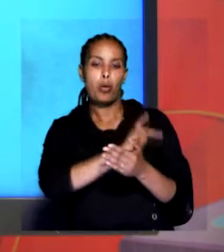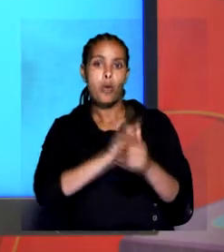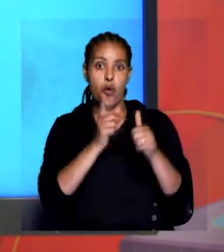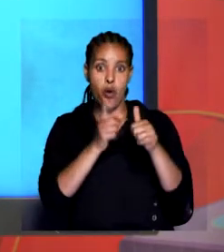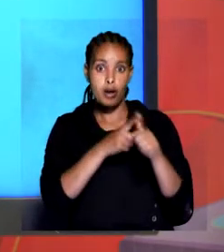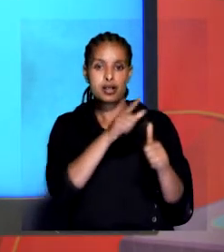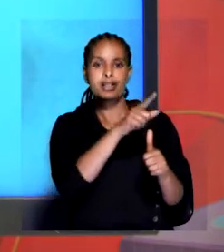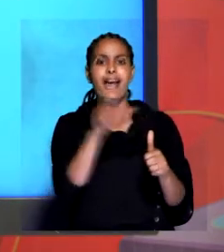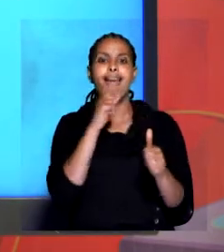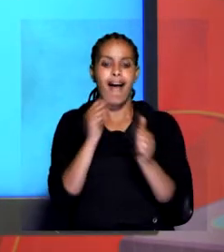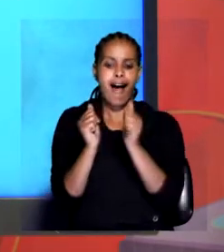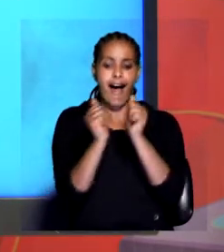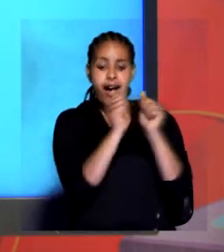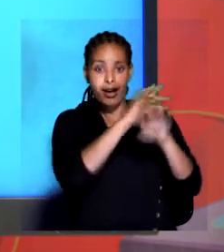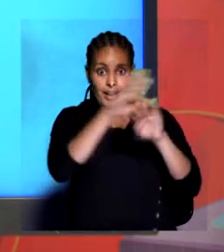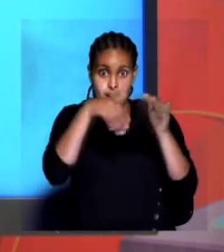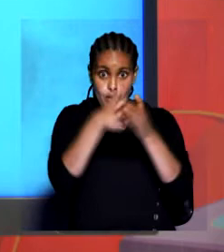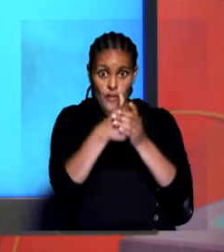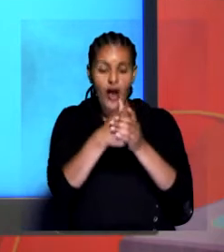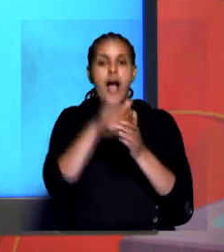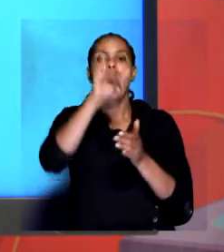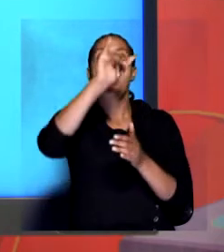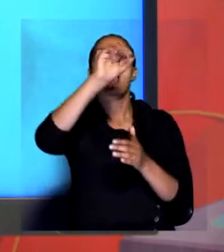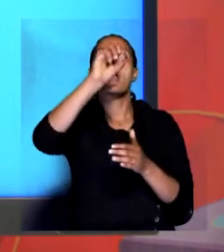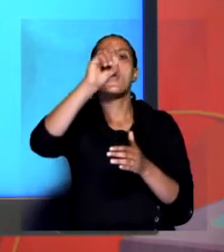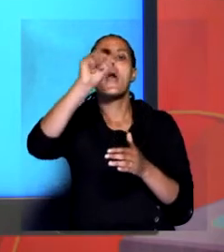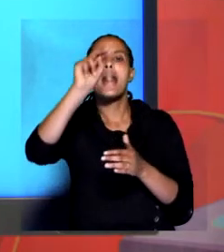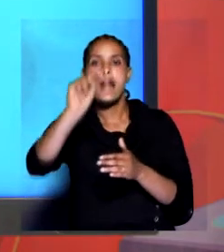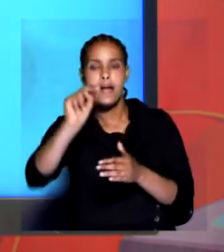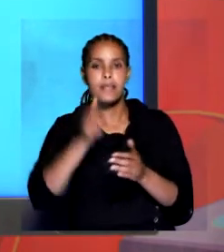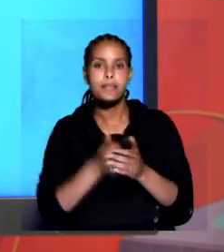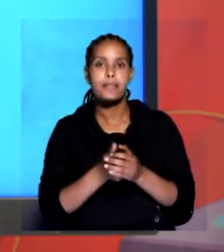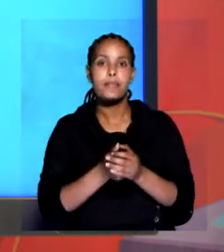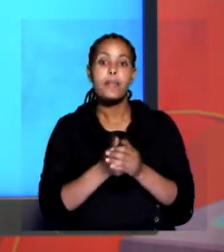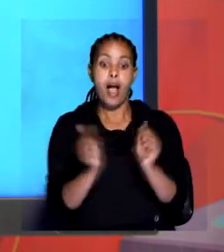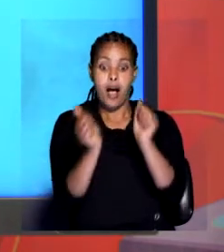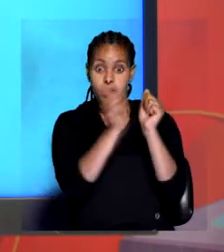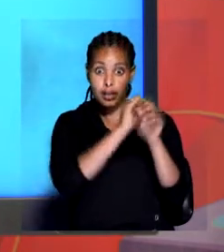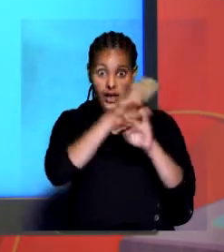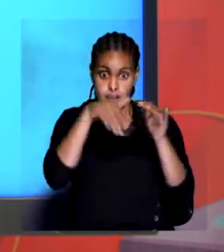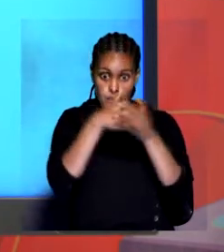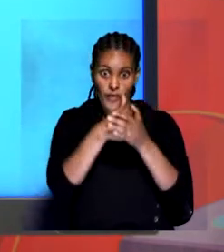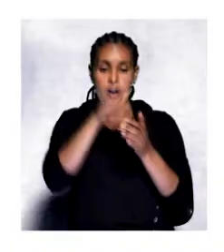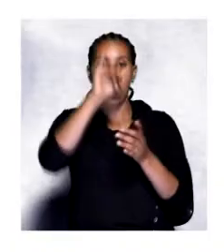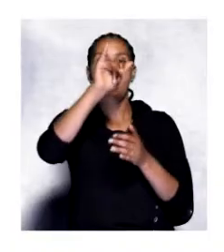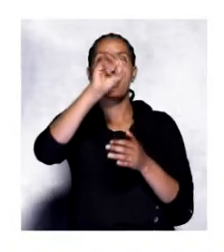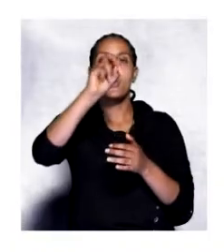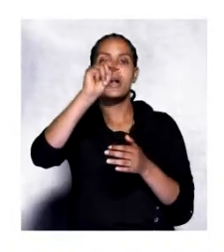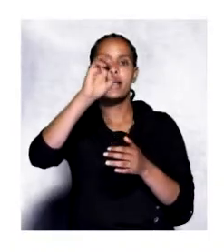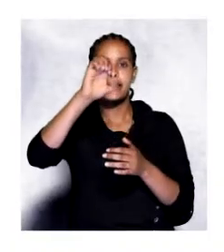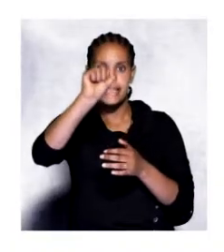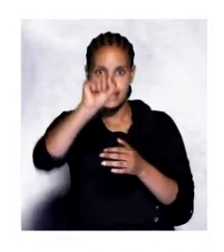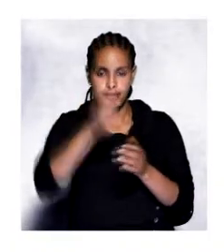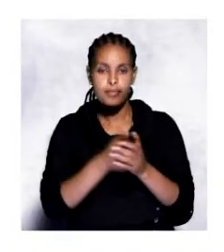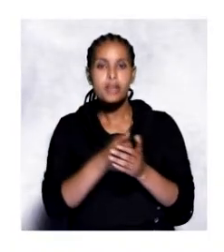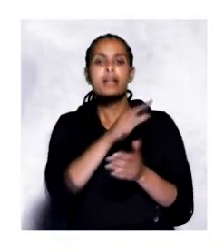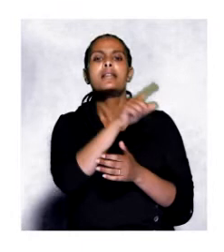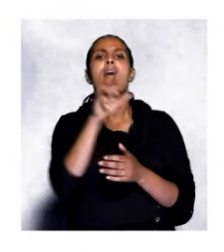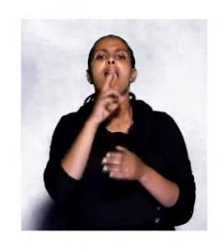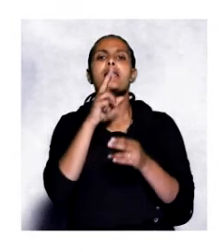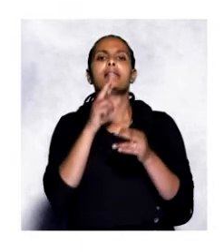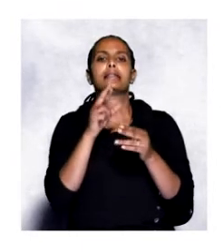One, they are aggregate of ions. Ionic compounds are aggregates of ions. They are